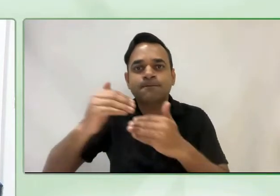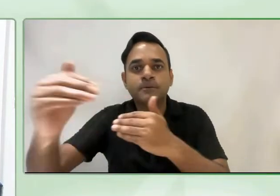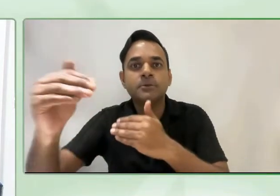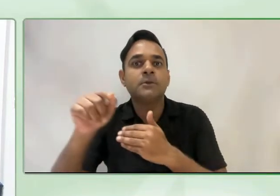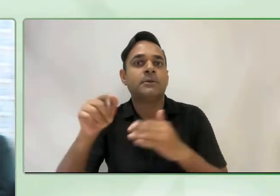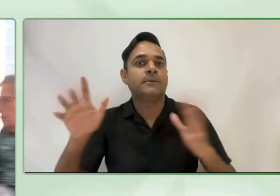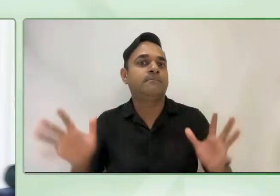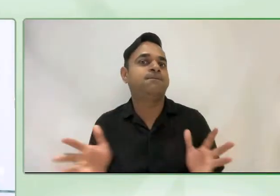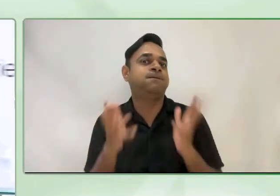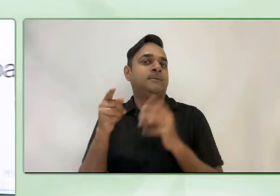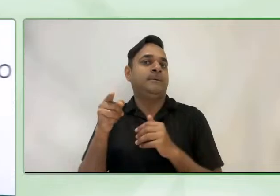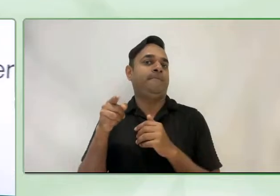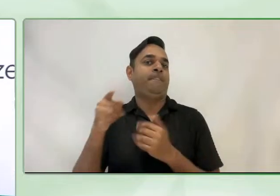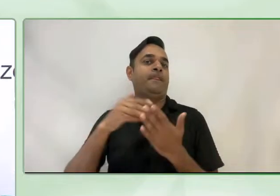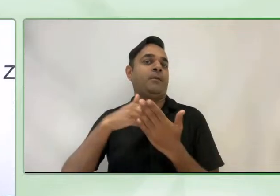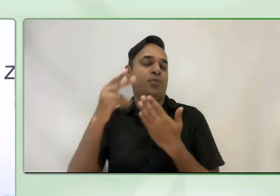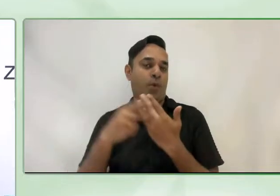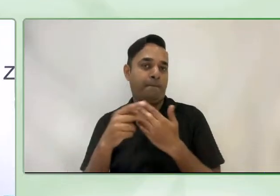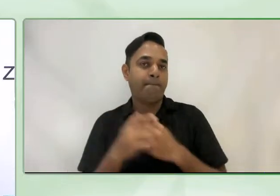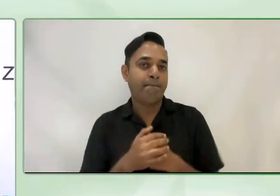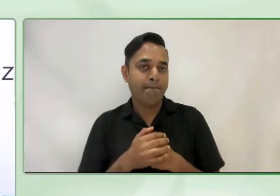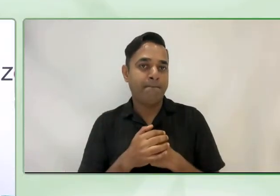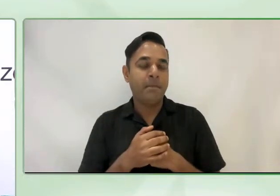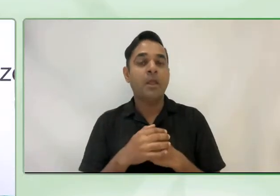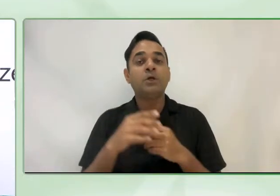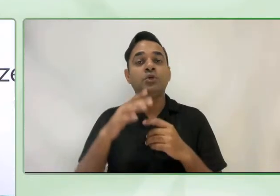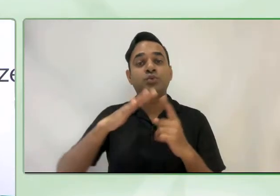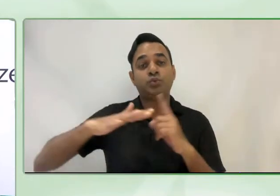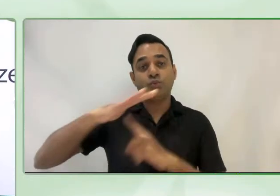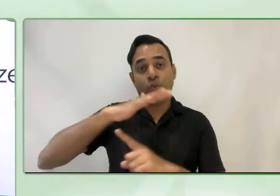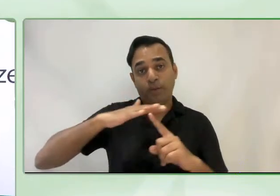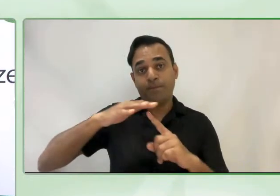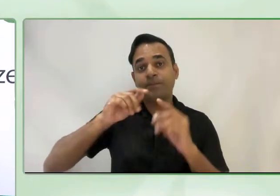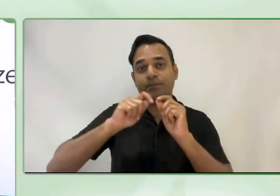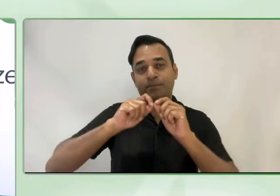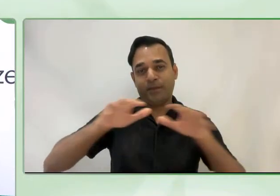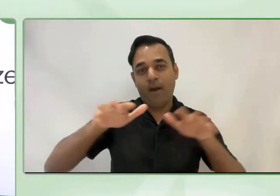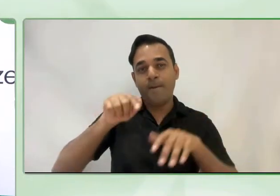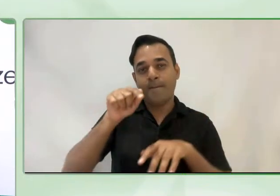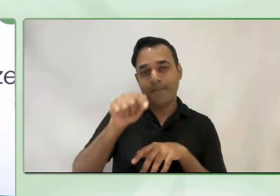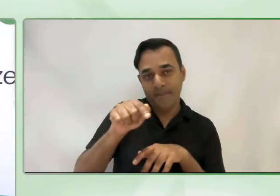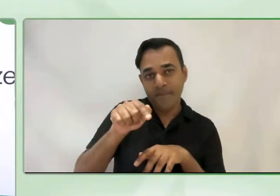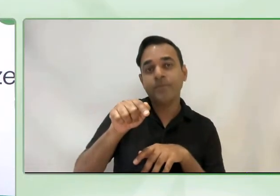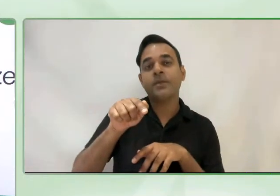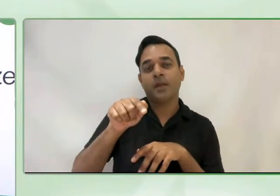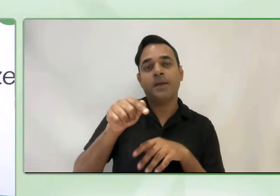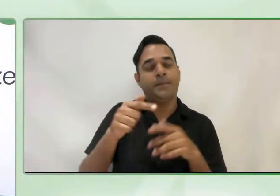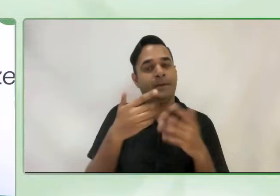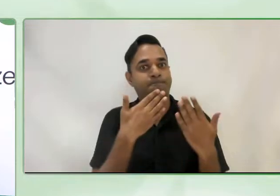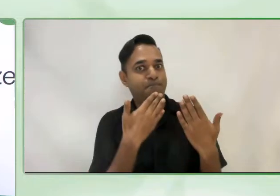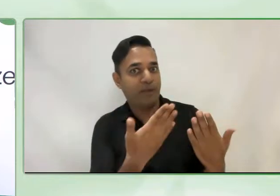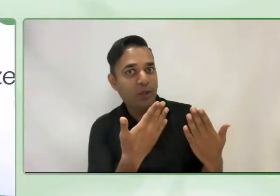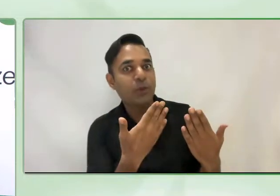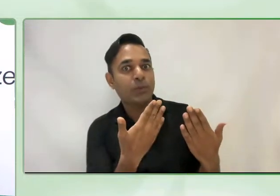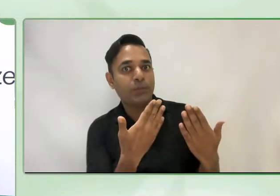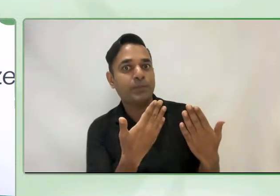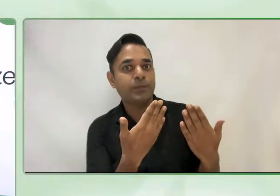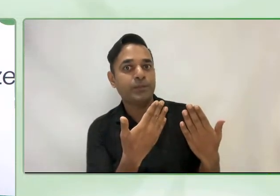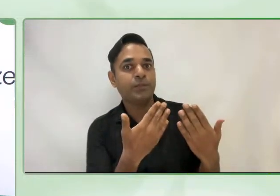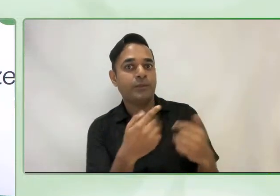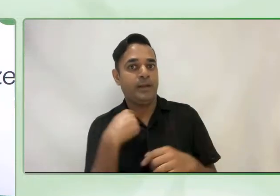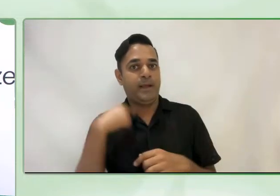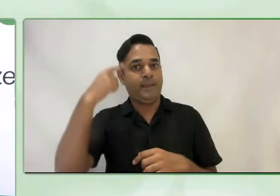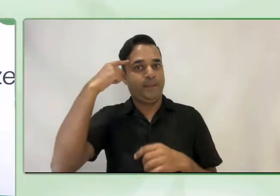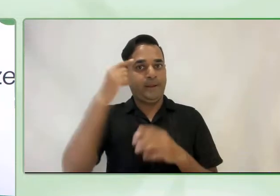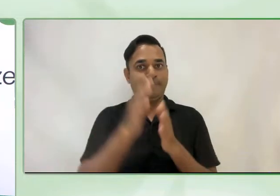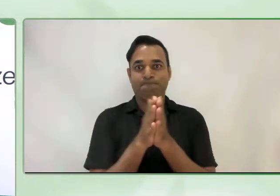Florian, I think would be interesting for our audience at home, but of course also here at the conference. If you are a Discover